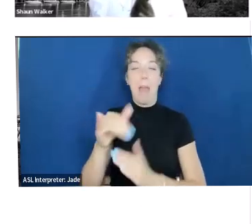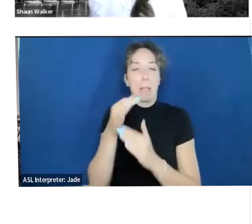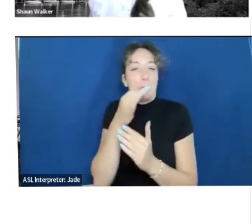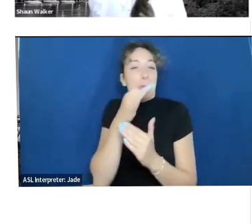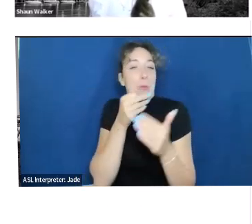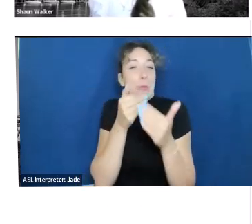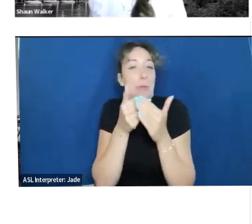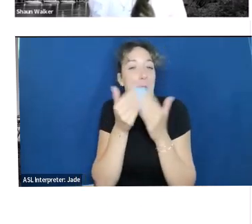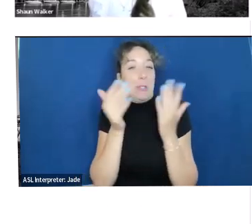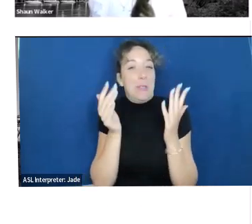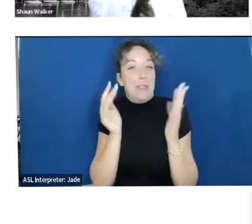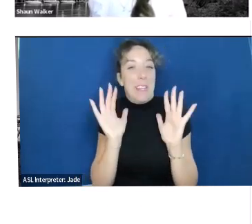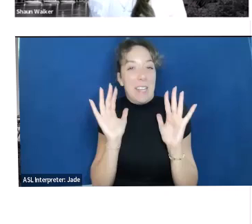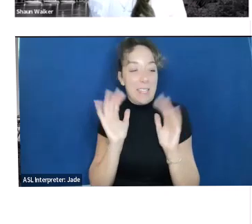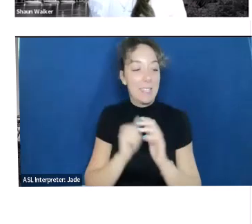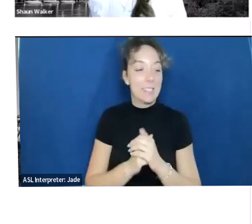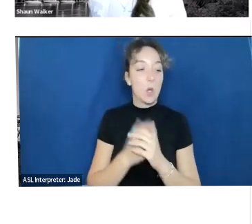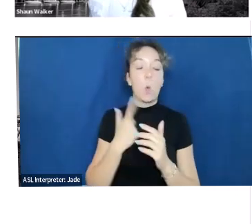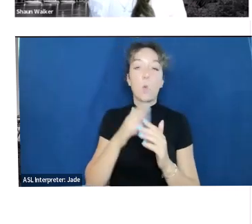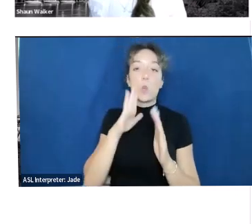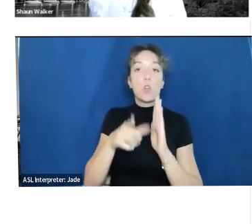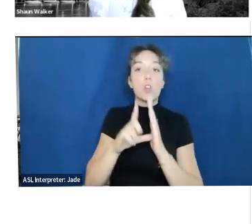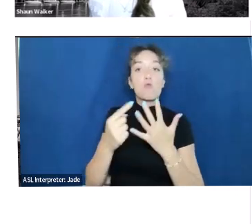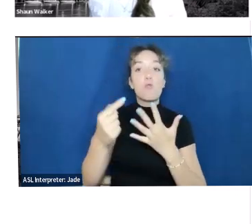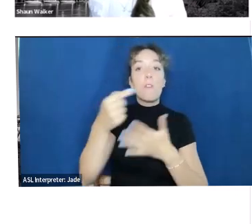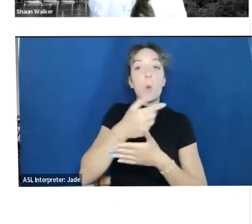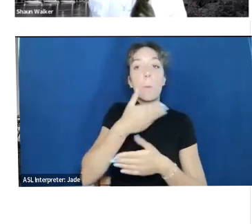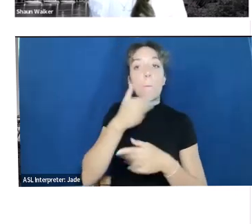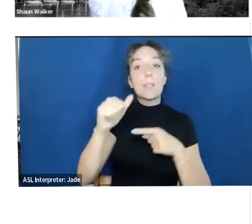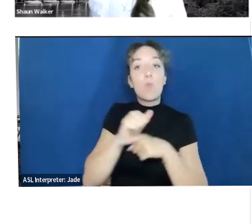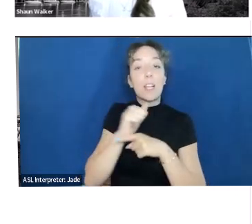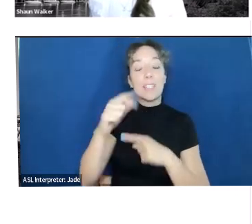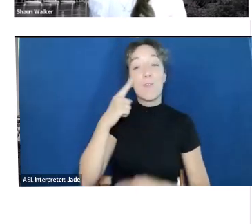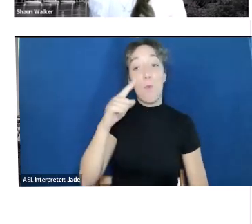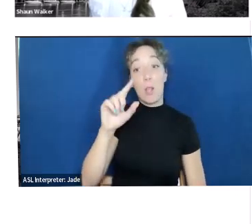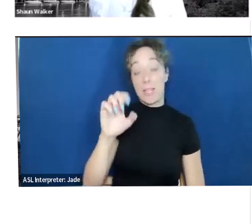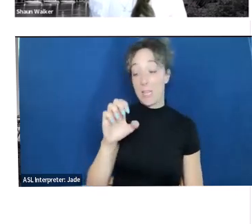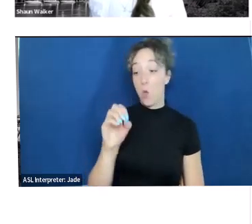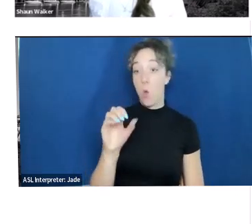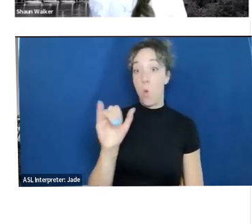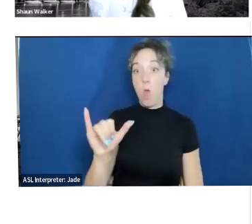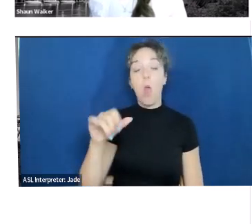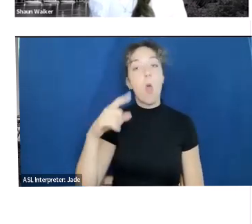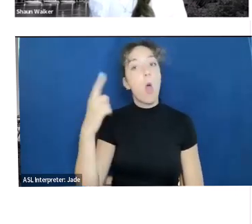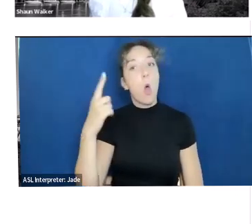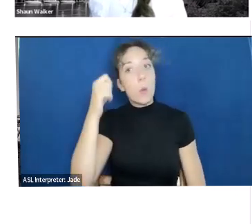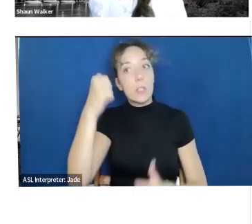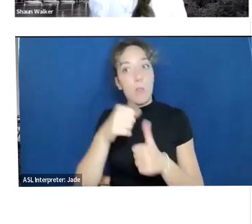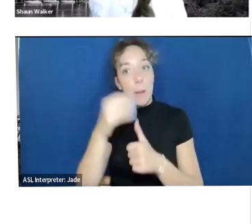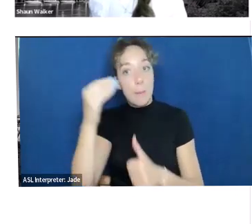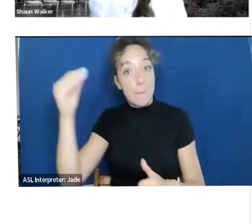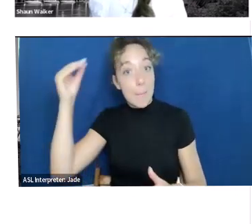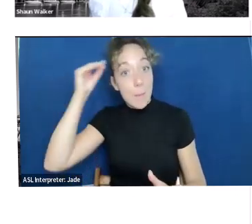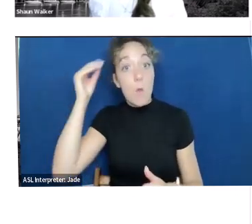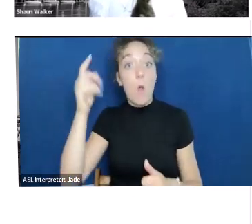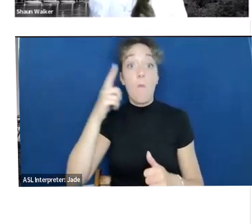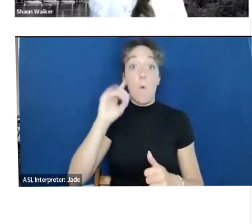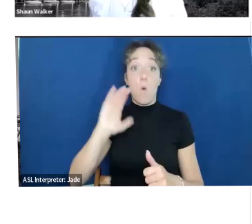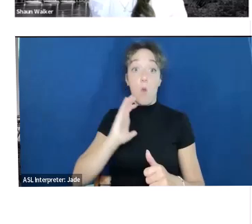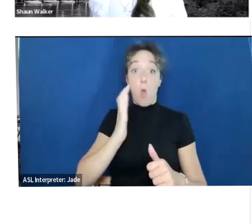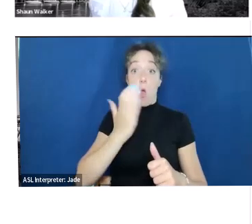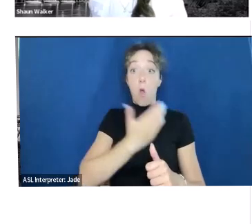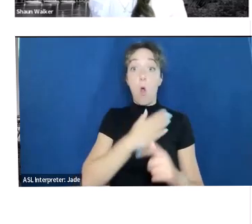We'll review best practices for EOY, always noting that to meet the milestone